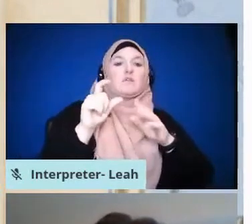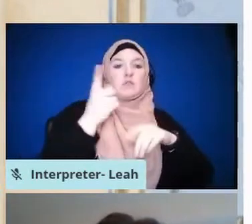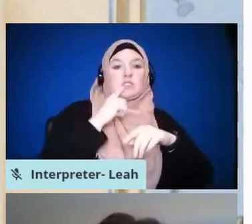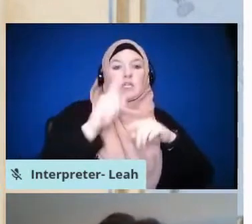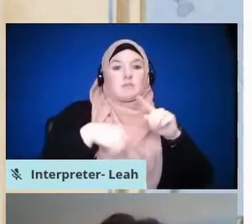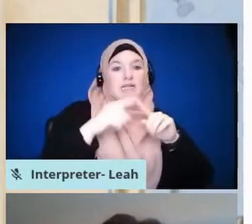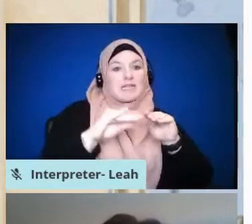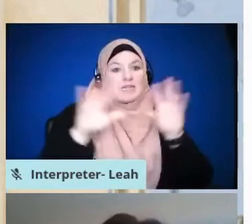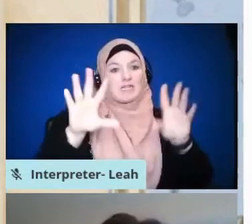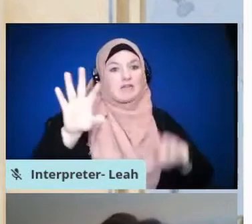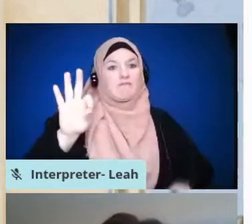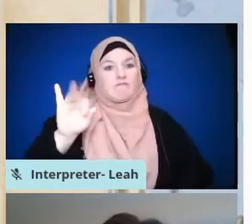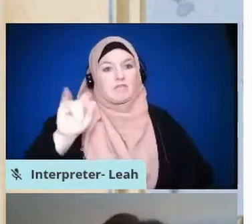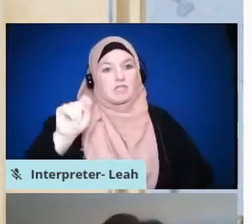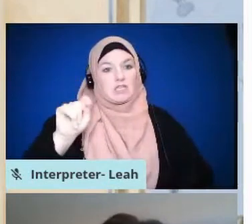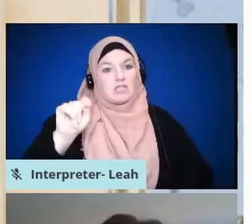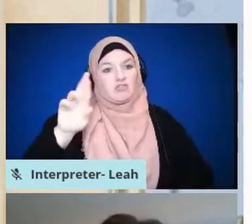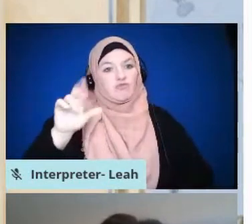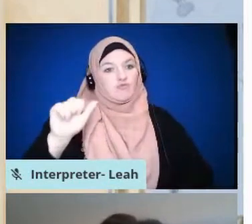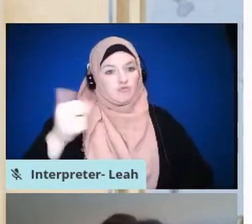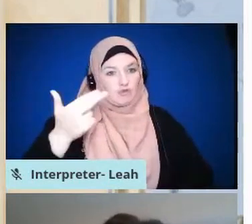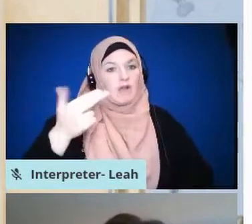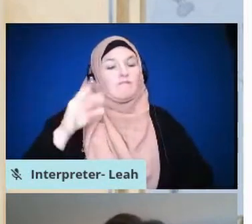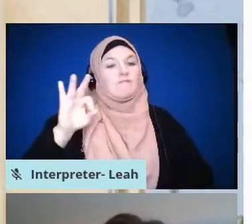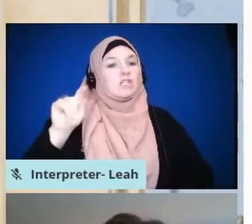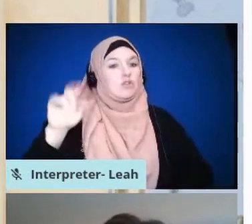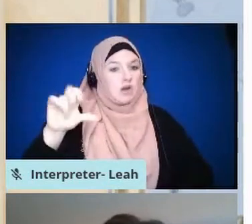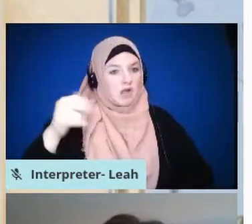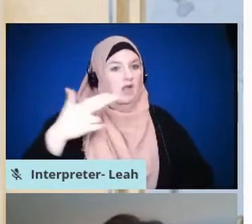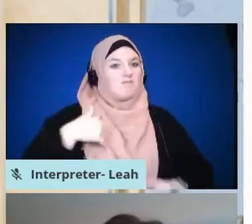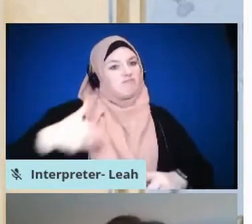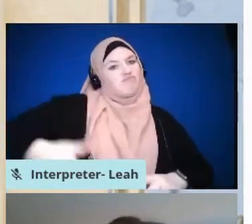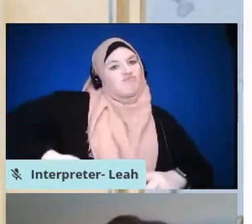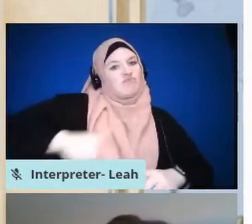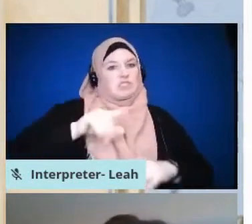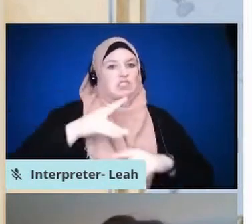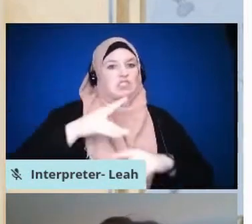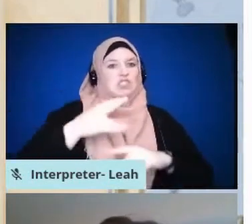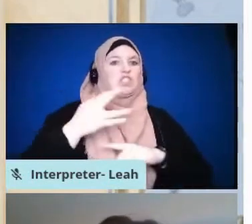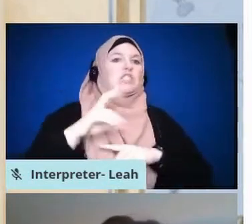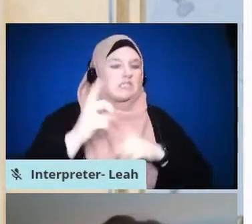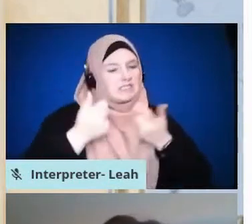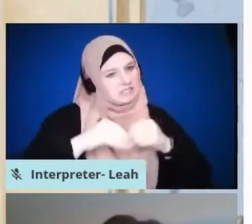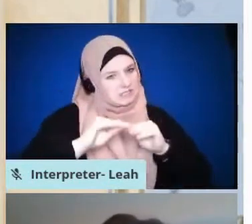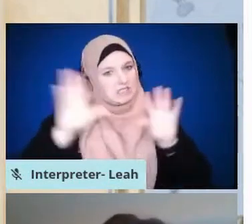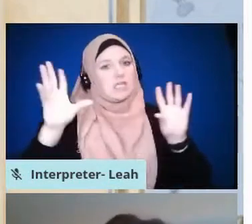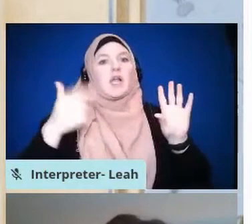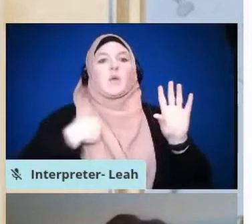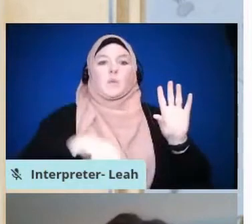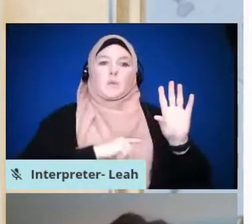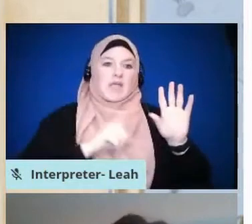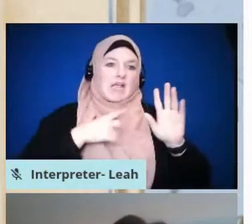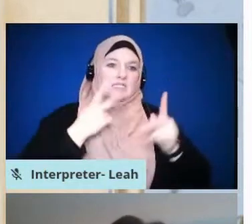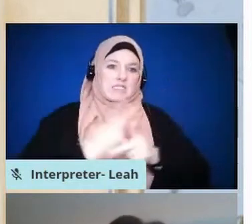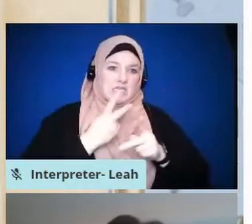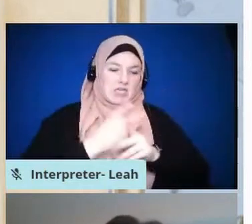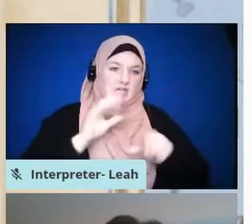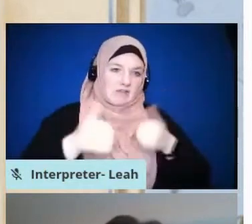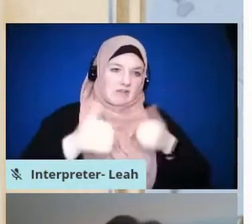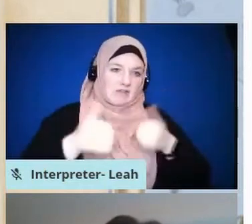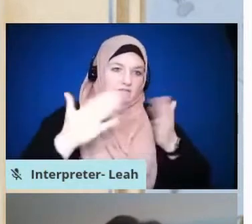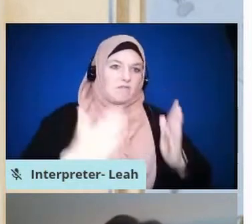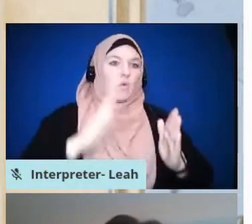clear fitra, and then the fitra of this child is still clear, and we as caregivers